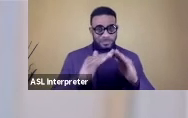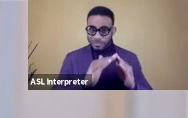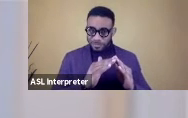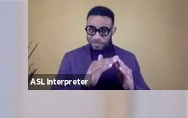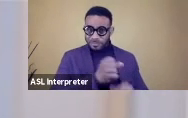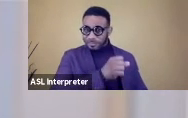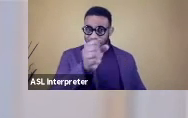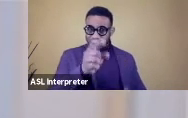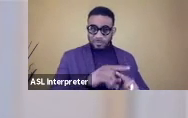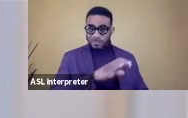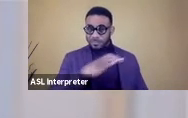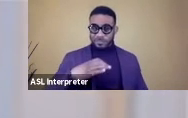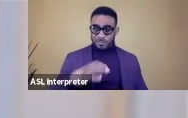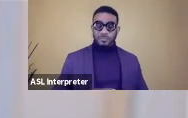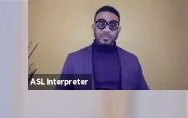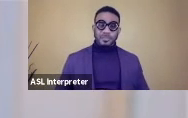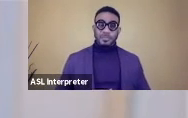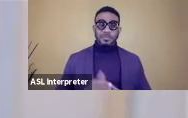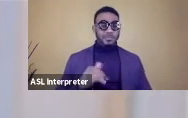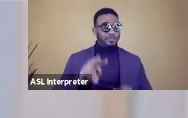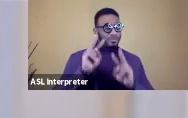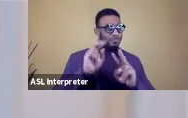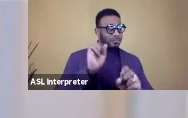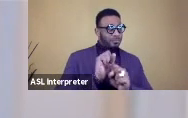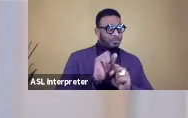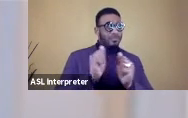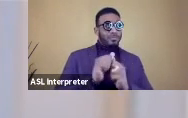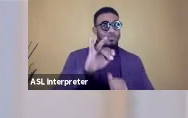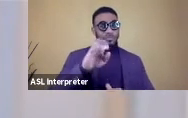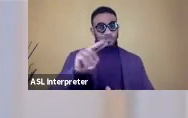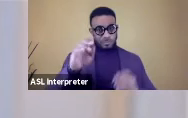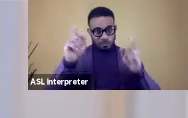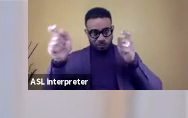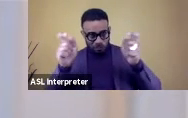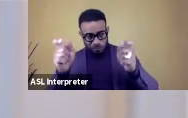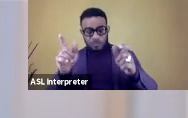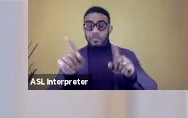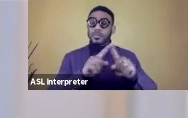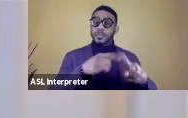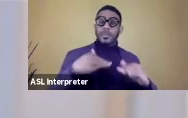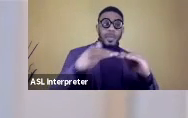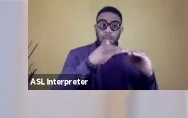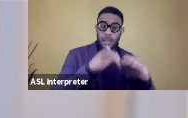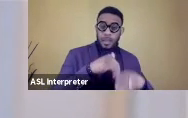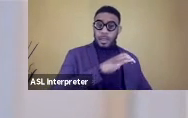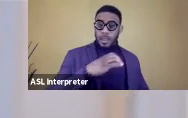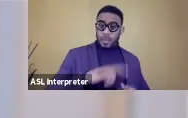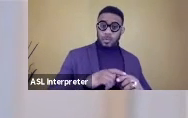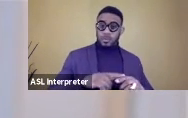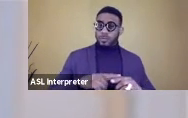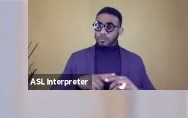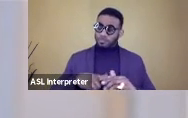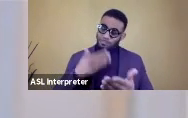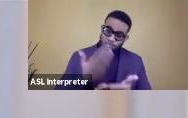to the commission. I look forward to working with the Biden administration and my colleagues in Congress to deliver on